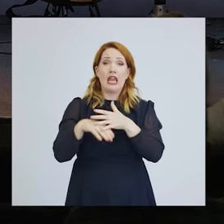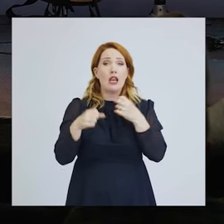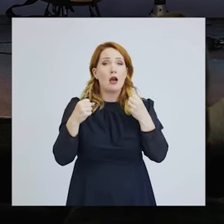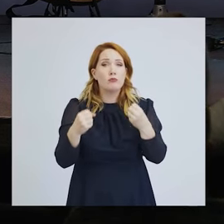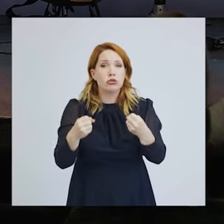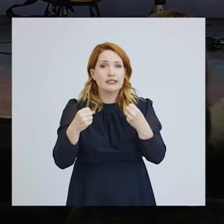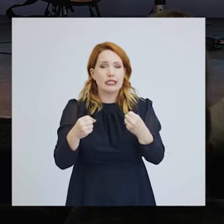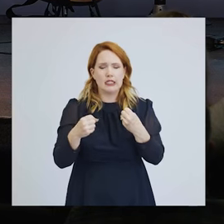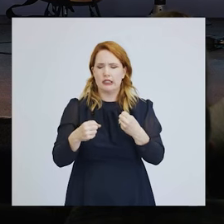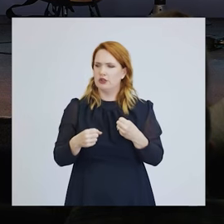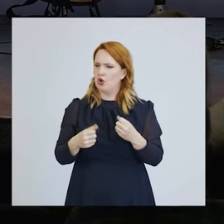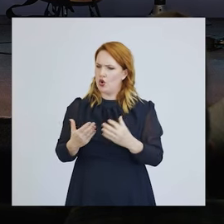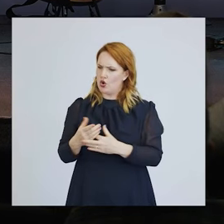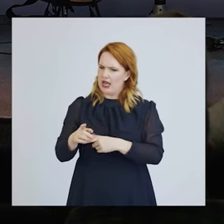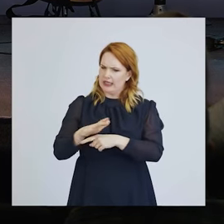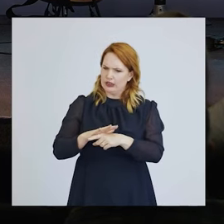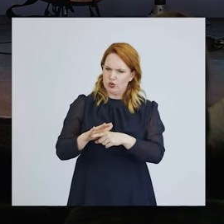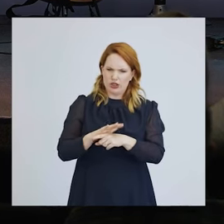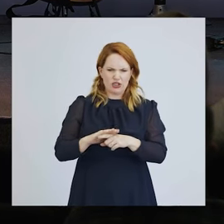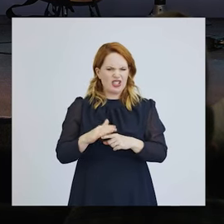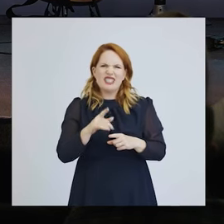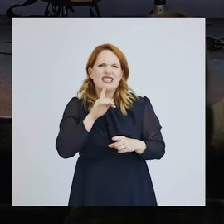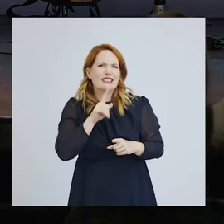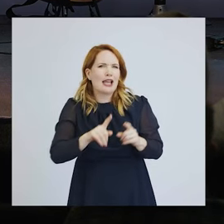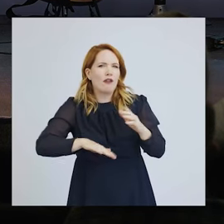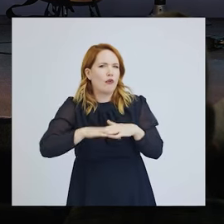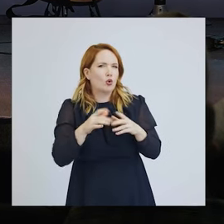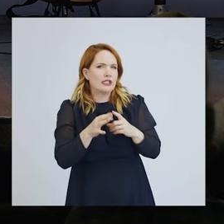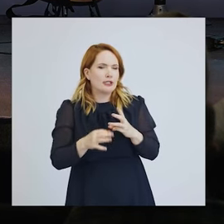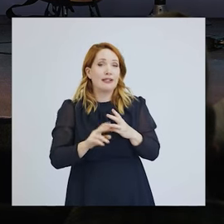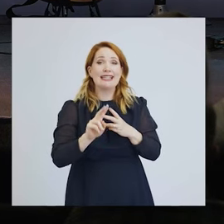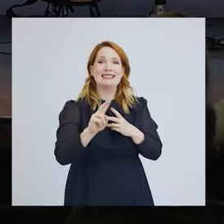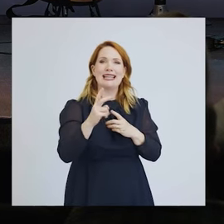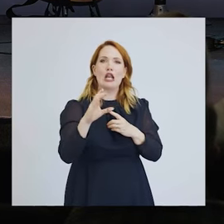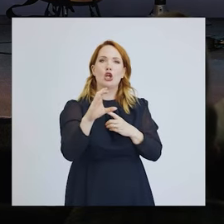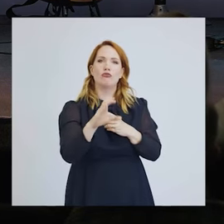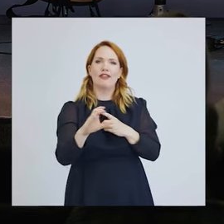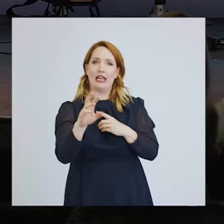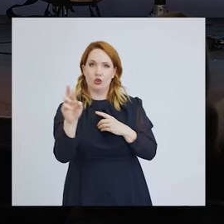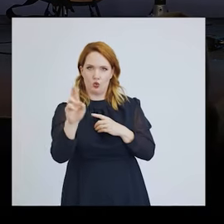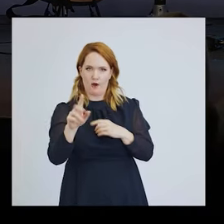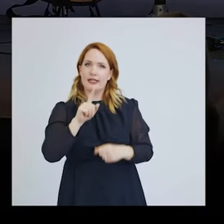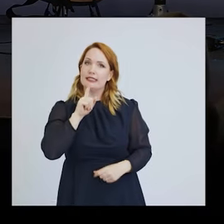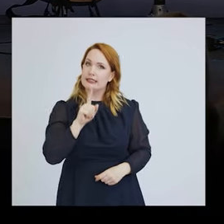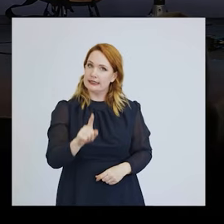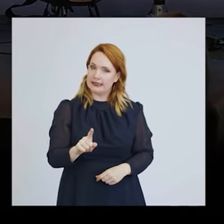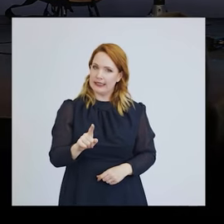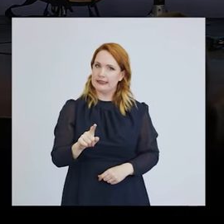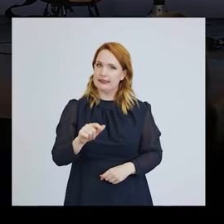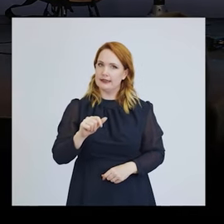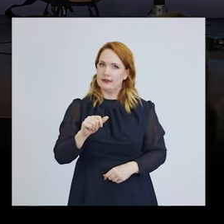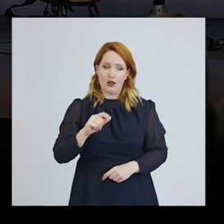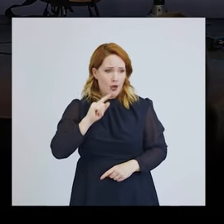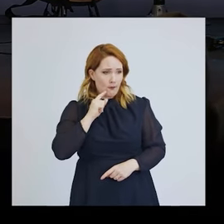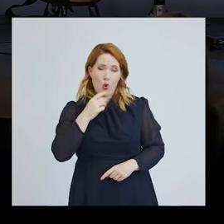shipwrecked. He had been in prison. And while he was in prison, he was going through this real hard thing. We don't actually know exactly what it was, but it says in 2 Corinthians